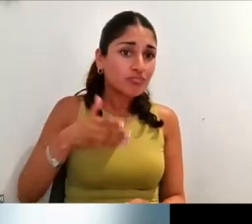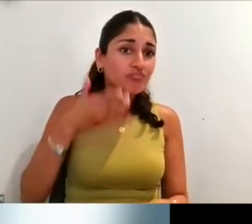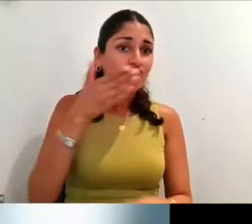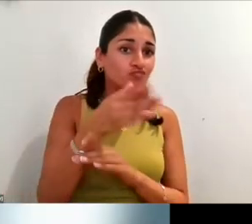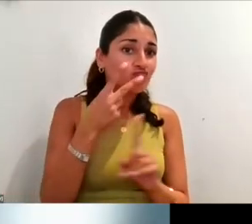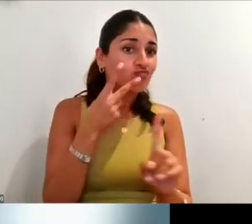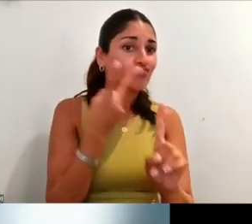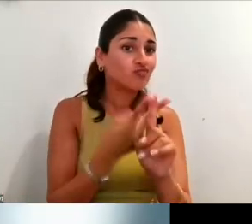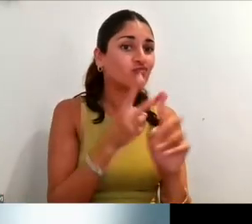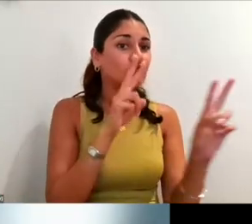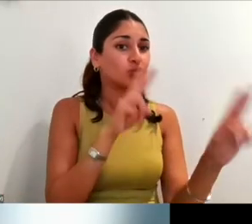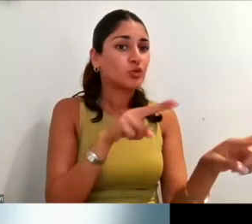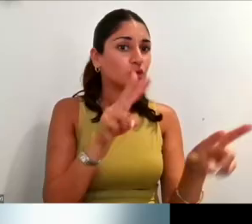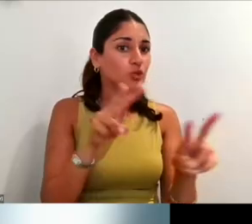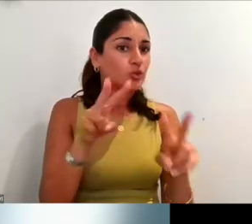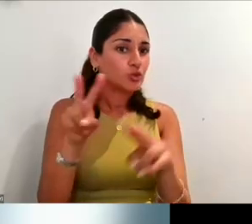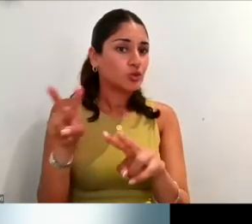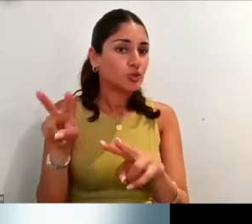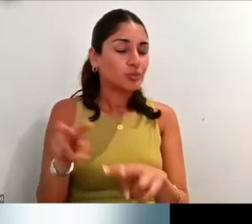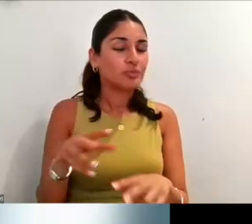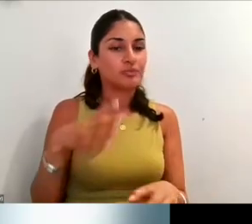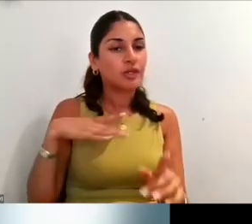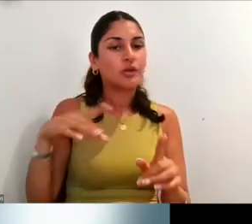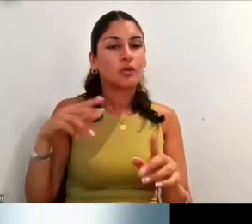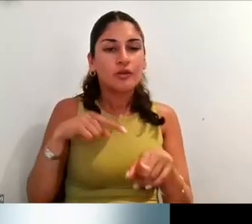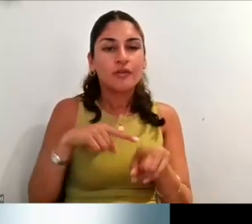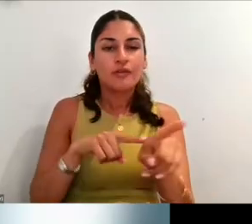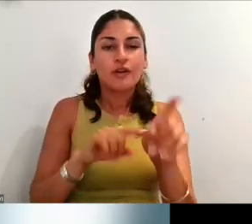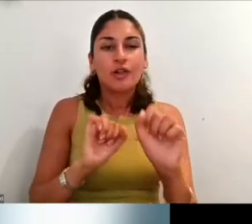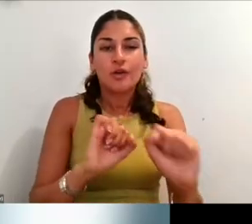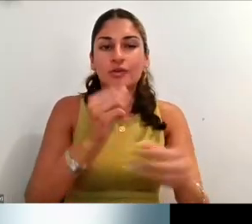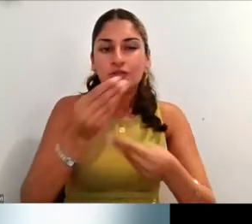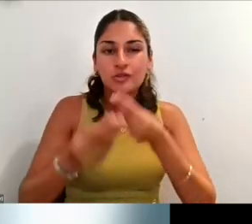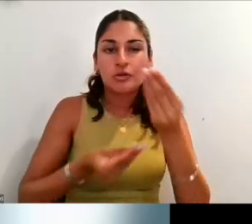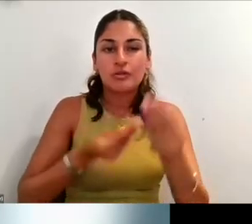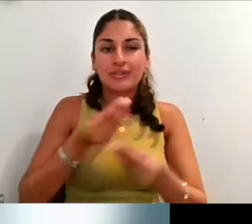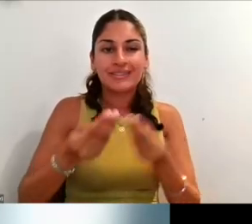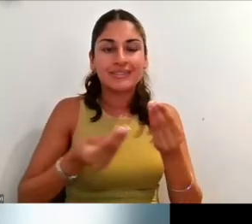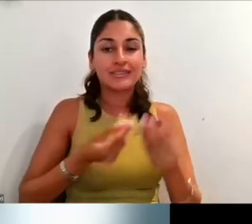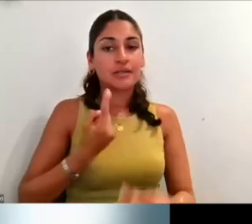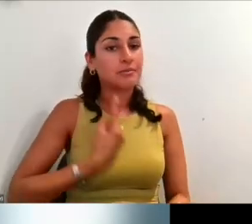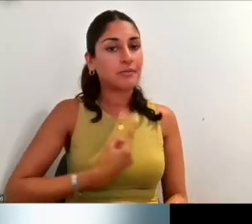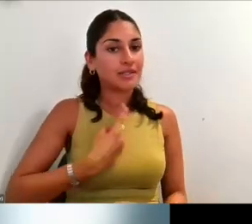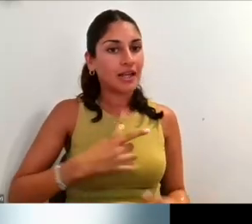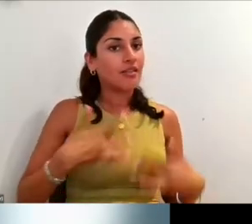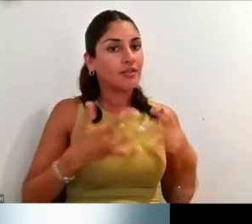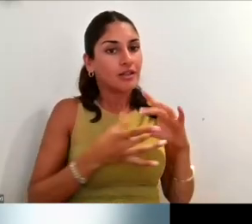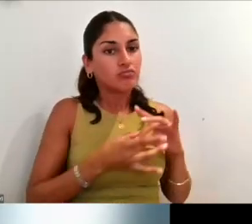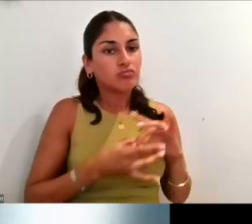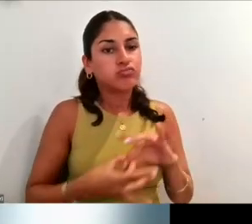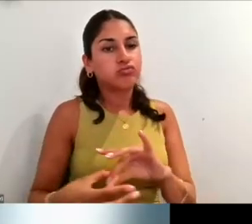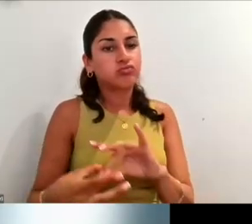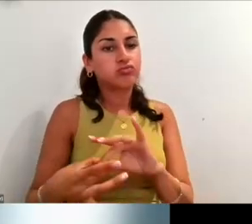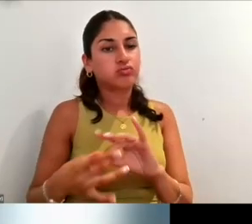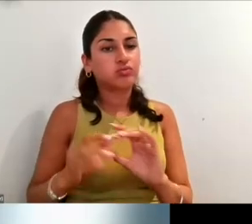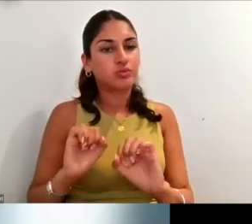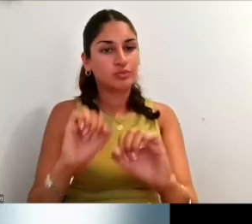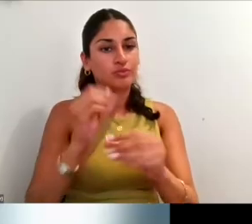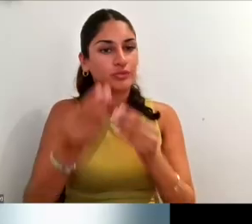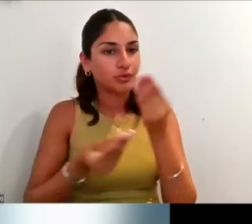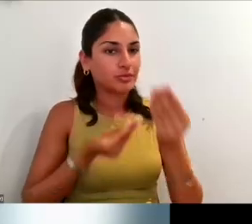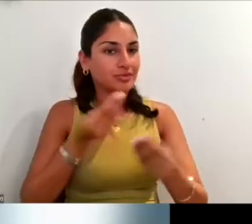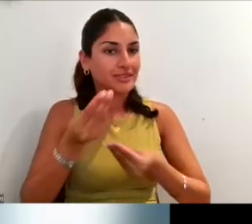can follow your story through to the end. I felt I really truly connected with your story,